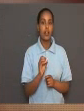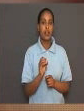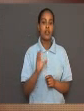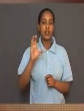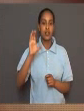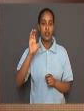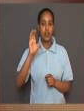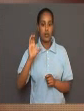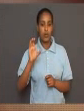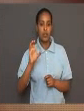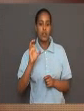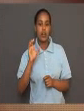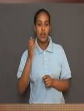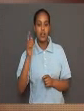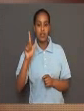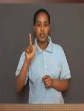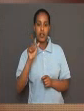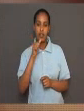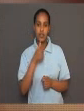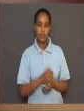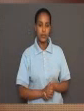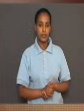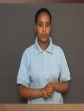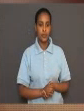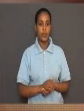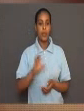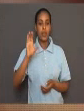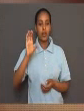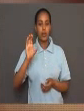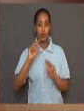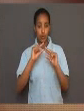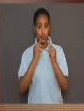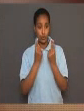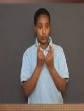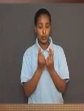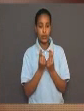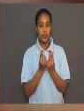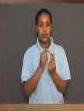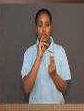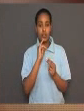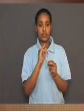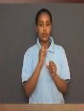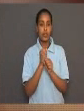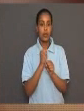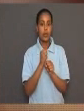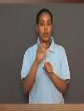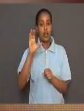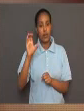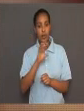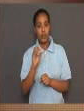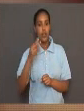the carboxyl group. The carboxyl group is made up of a carbonyl